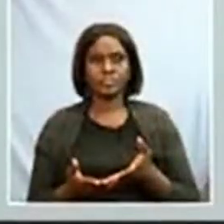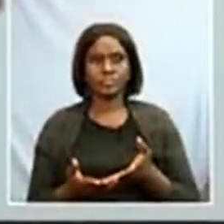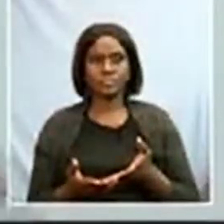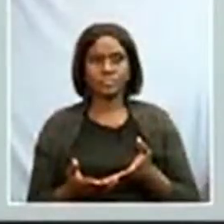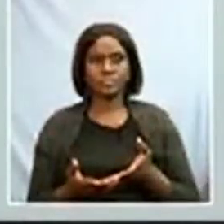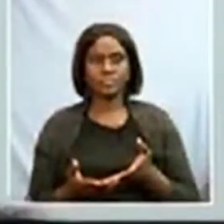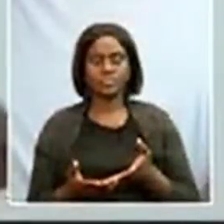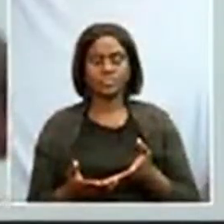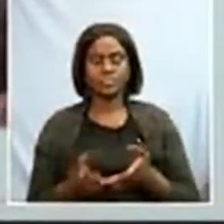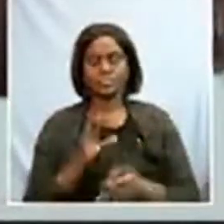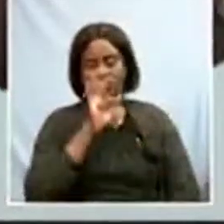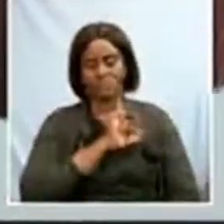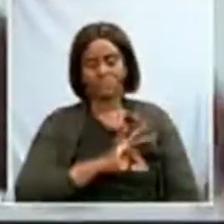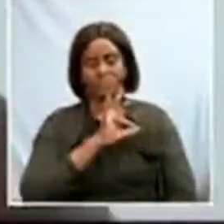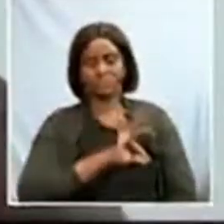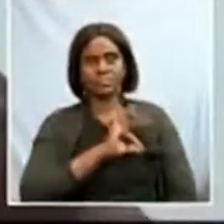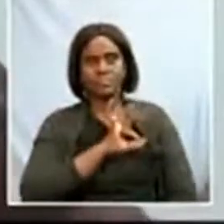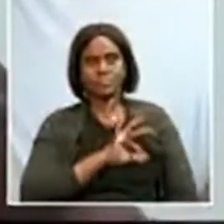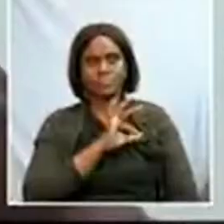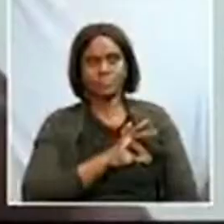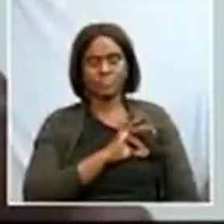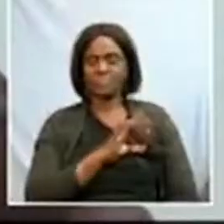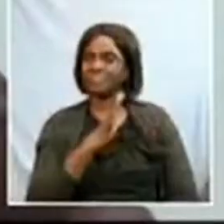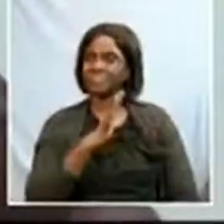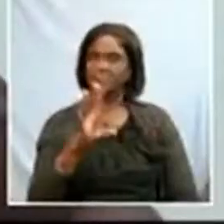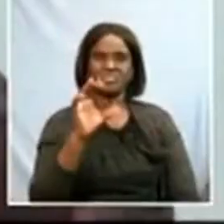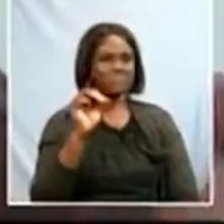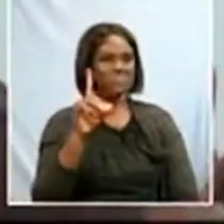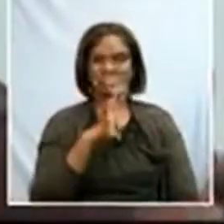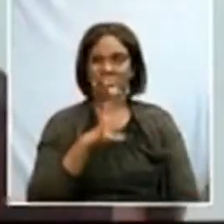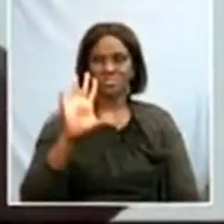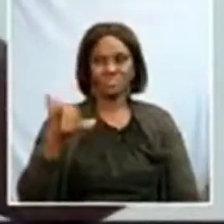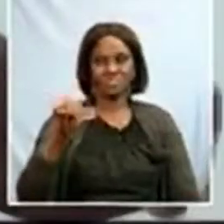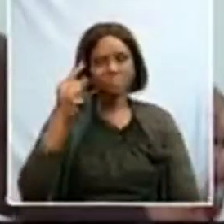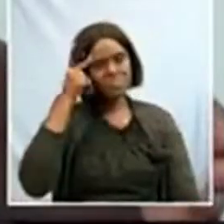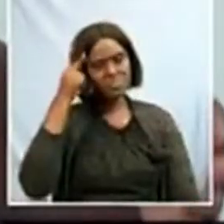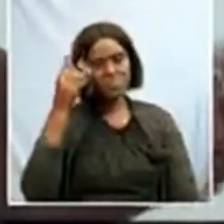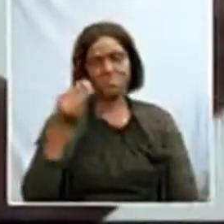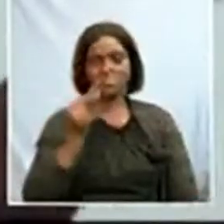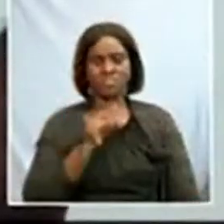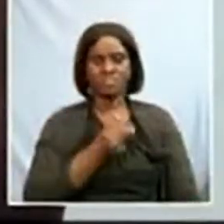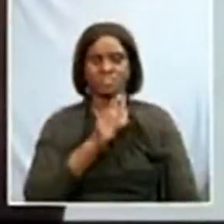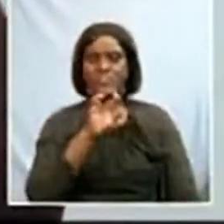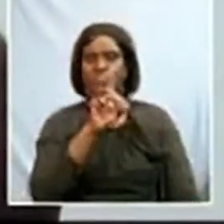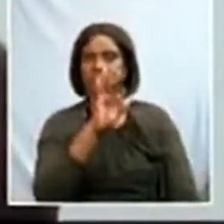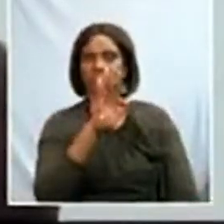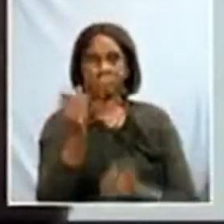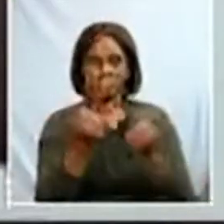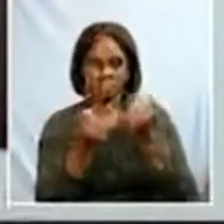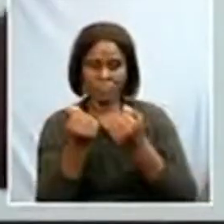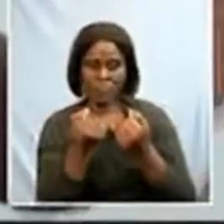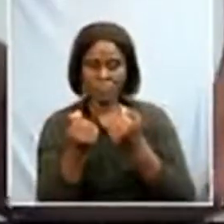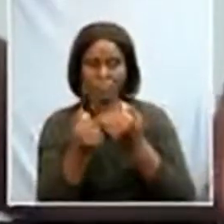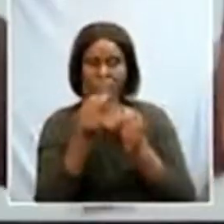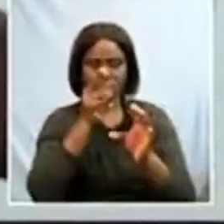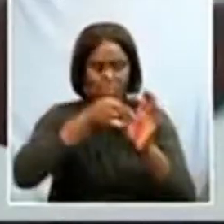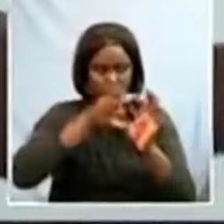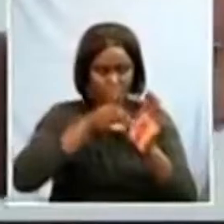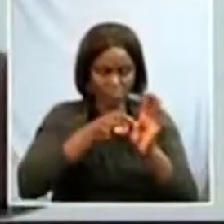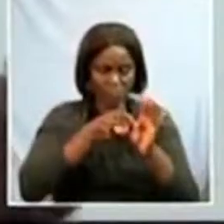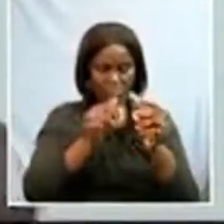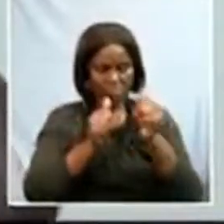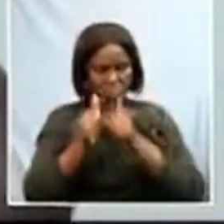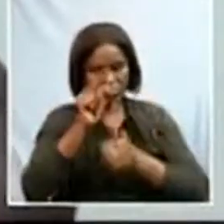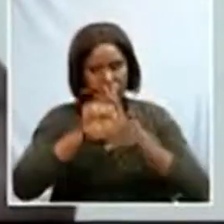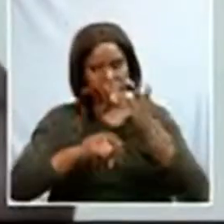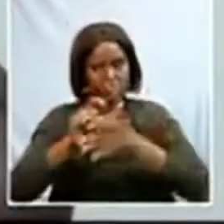as long as we get paid, it's okay. Government has given us CDF monitoring vehicles, fuel,